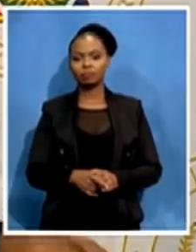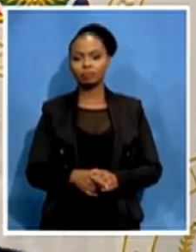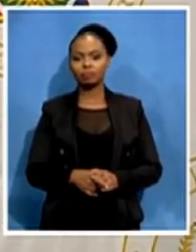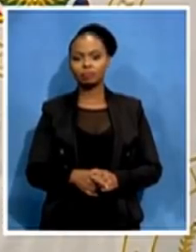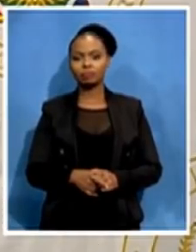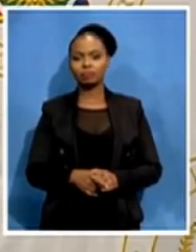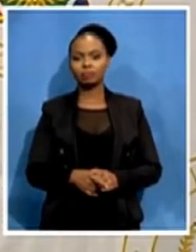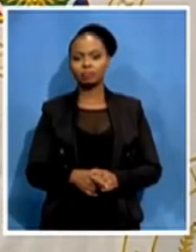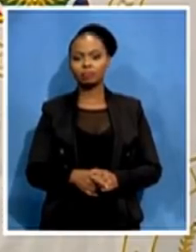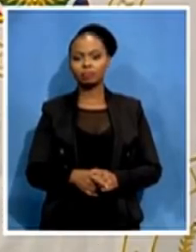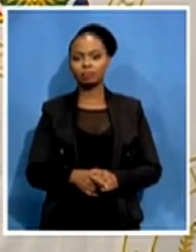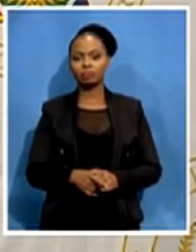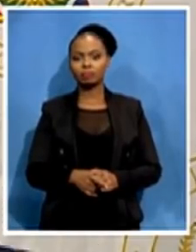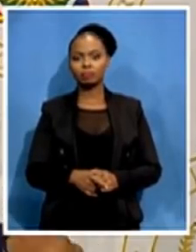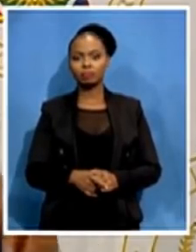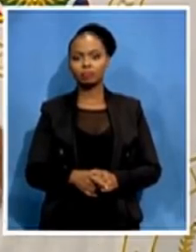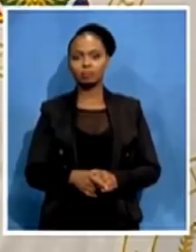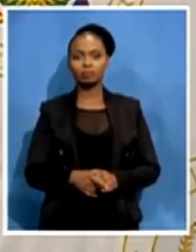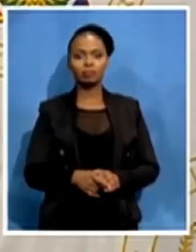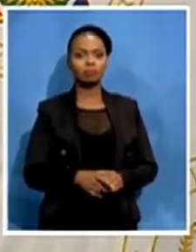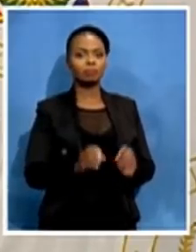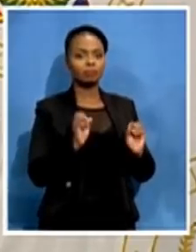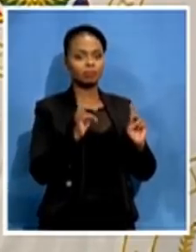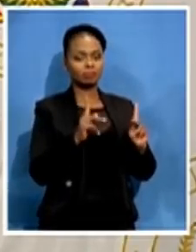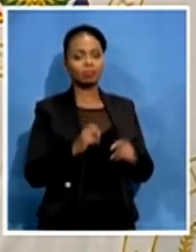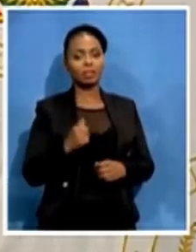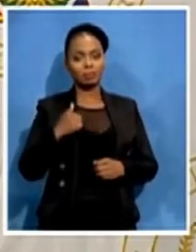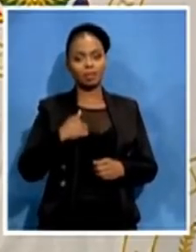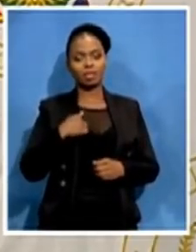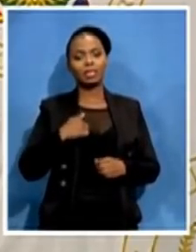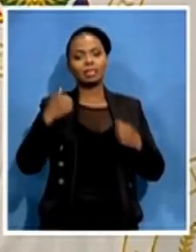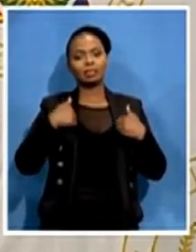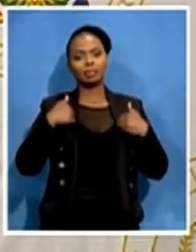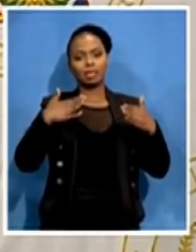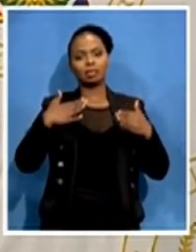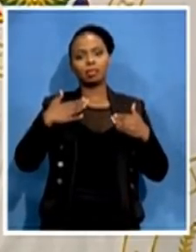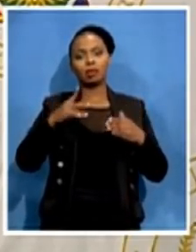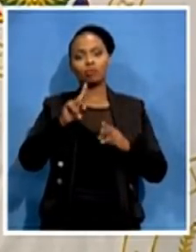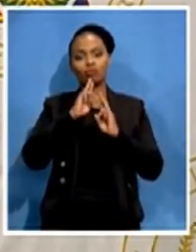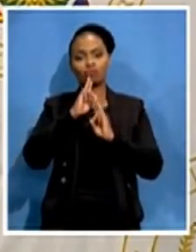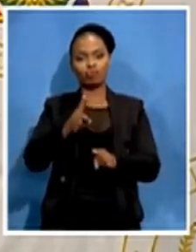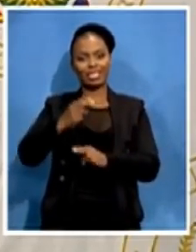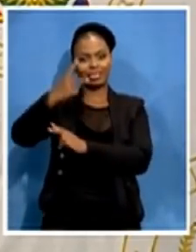Let me start with the second question. I believe that